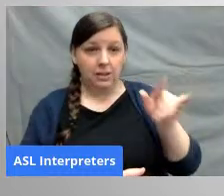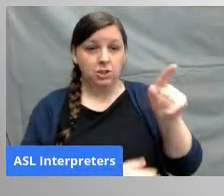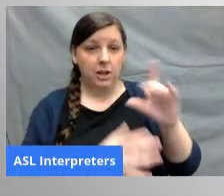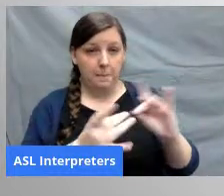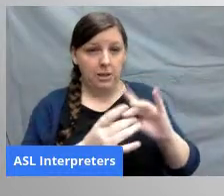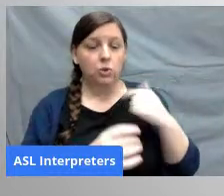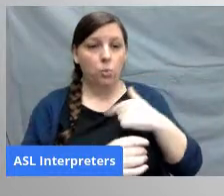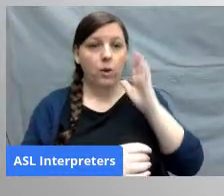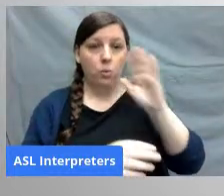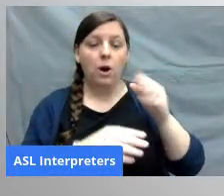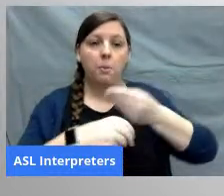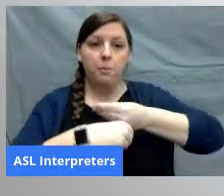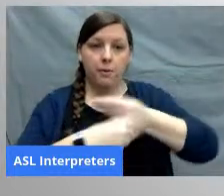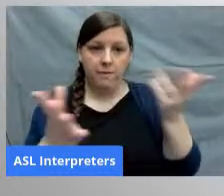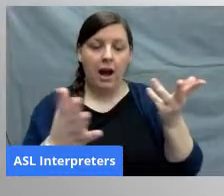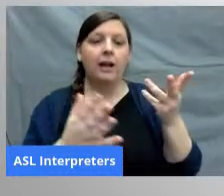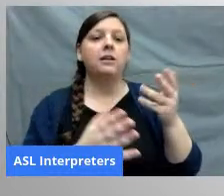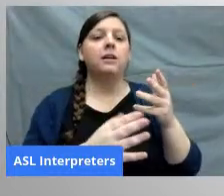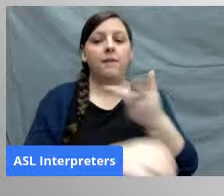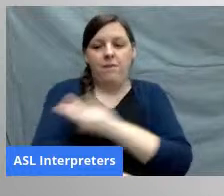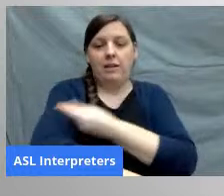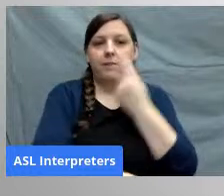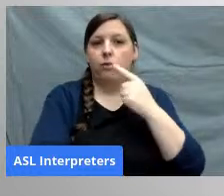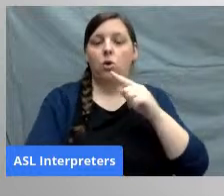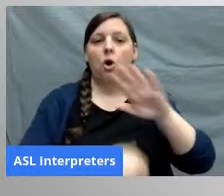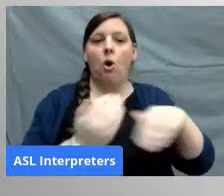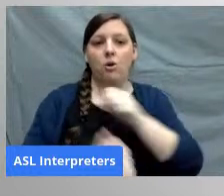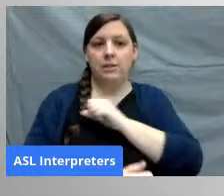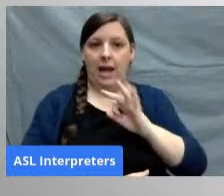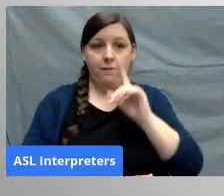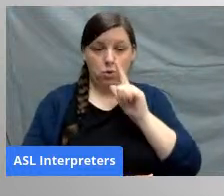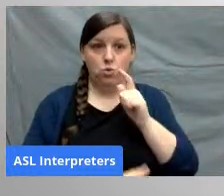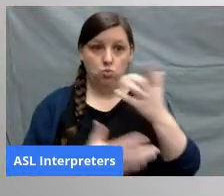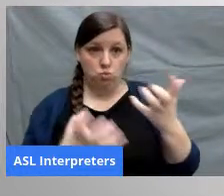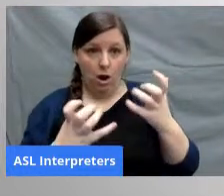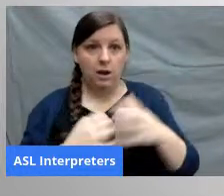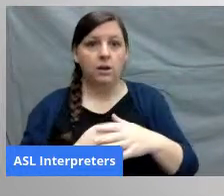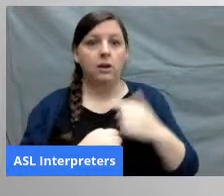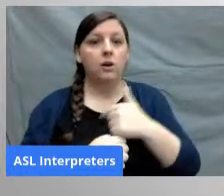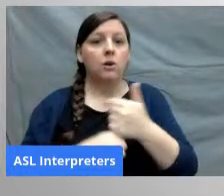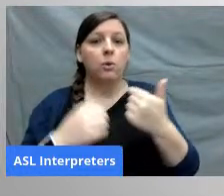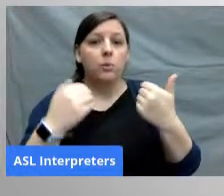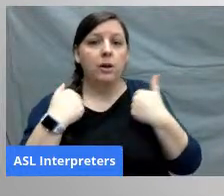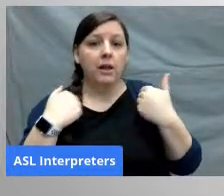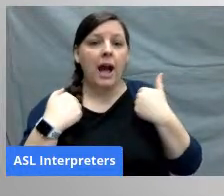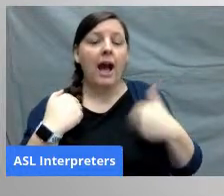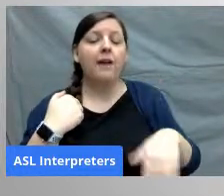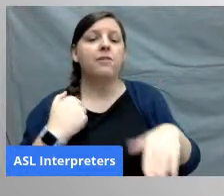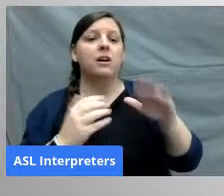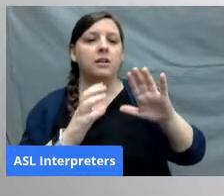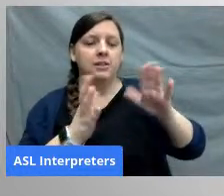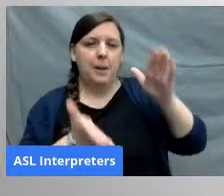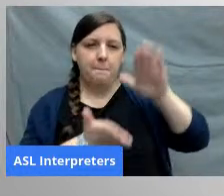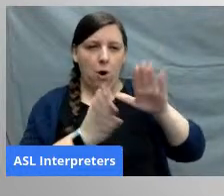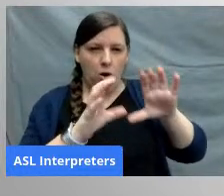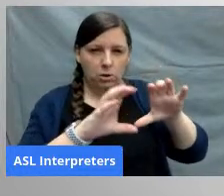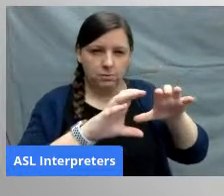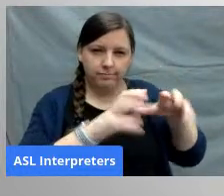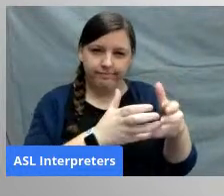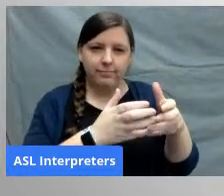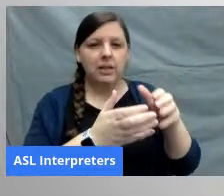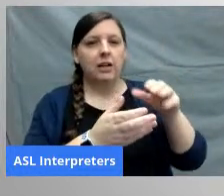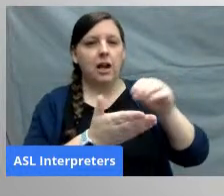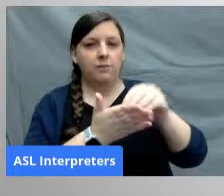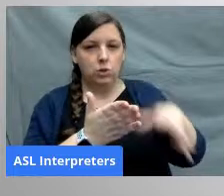numbers of students and staff in building for an extended amount of time. In our previous reopening, we brought back K through